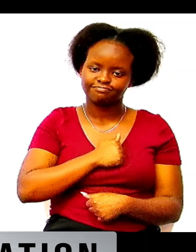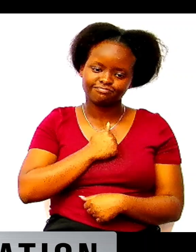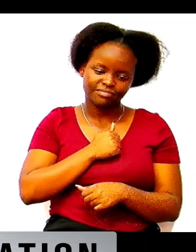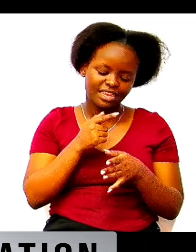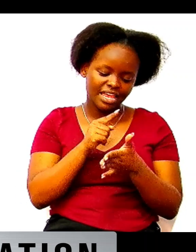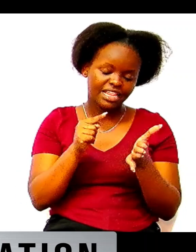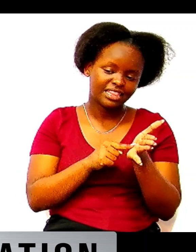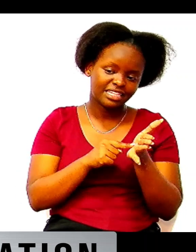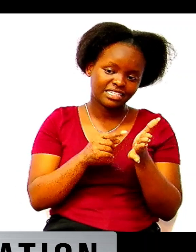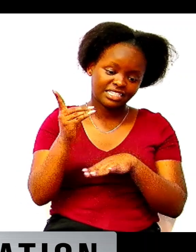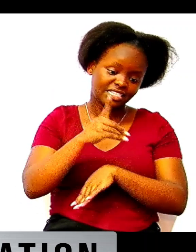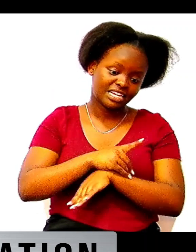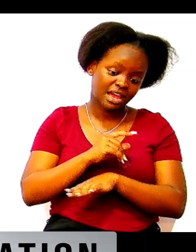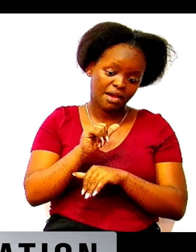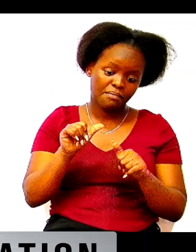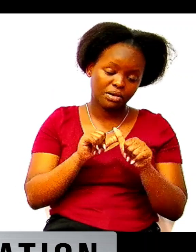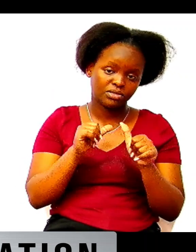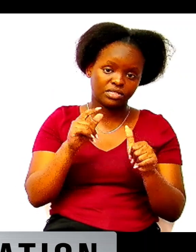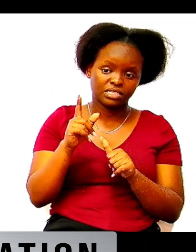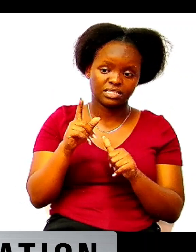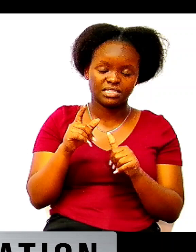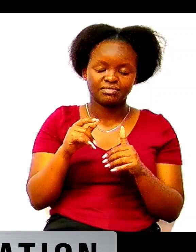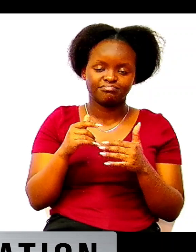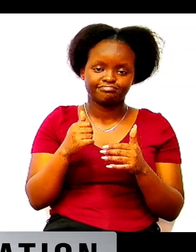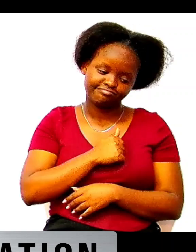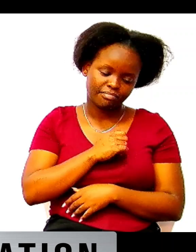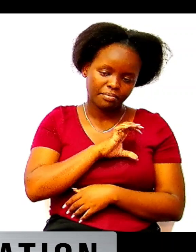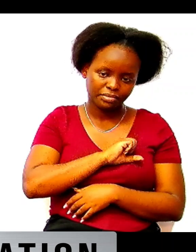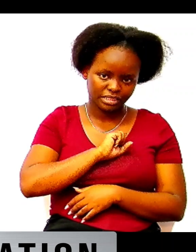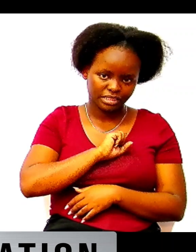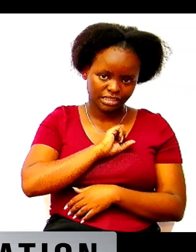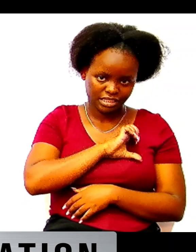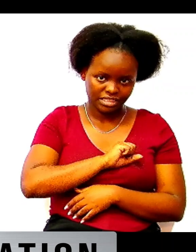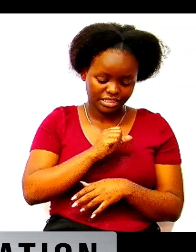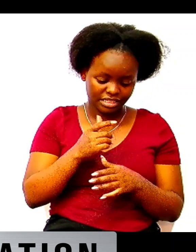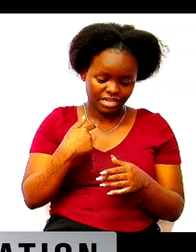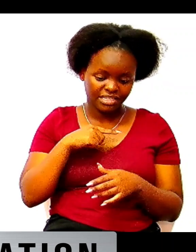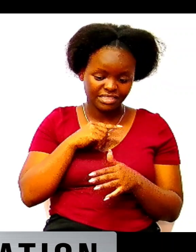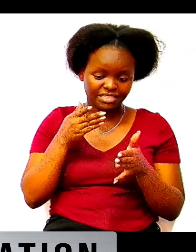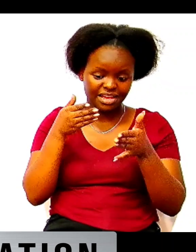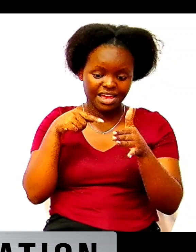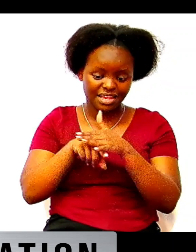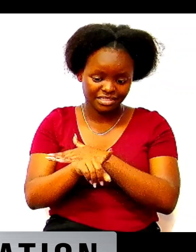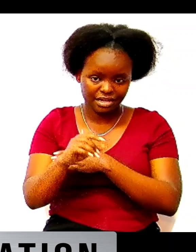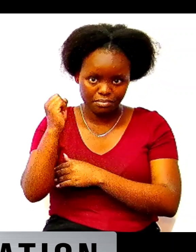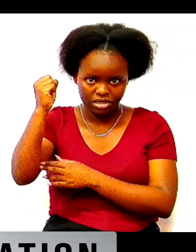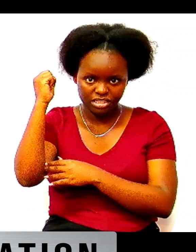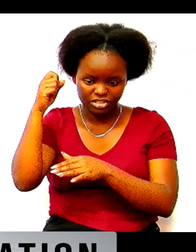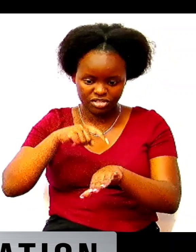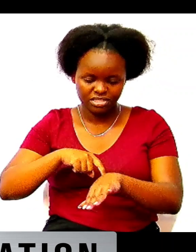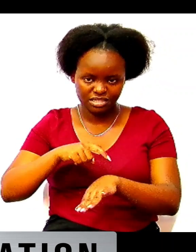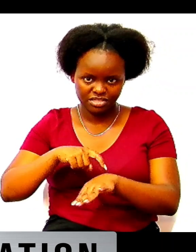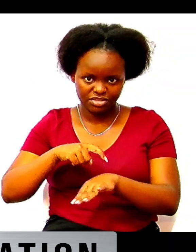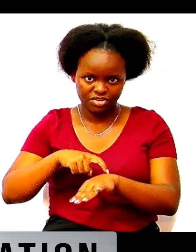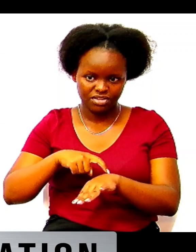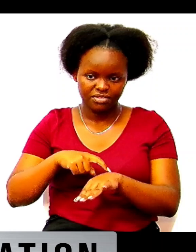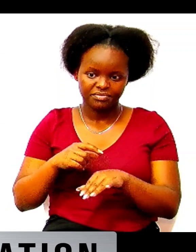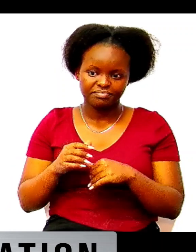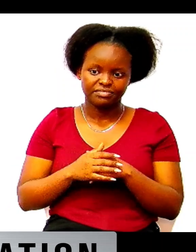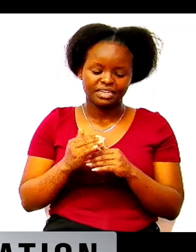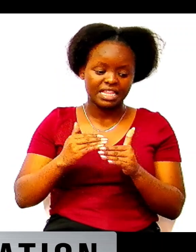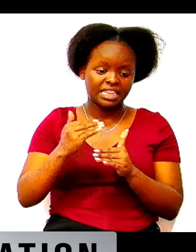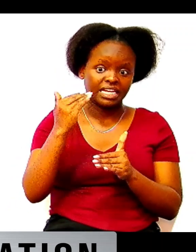going to be about tolerance, because we are going towards the political season. Yes. There's going to be a political silly season in the